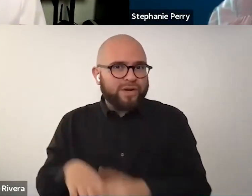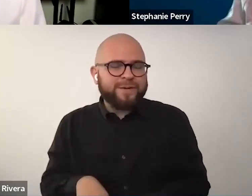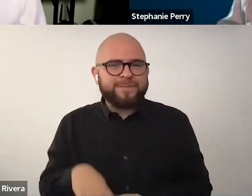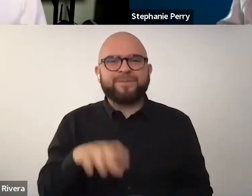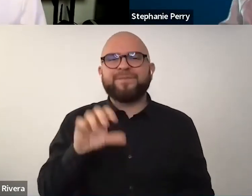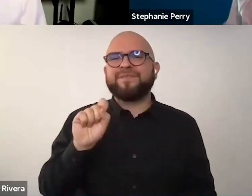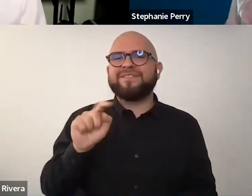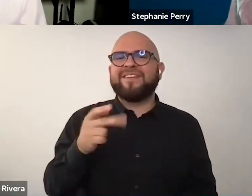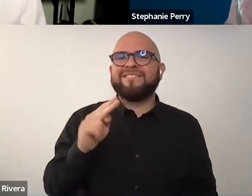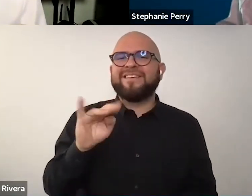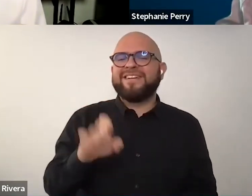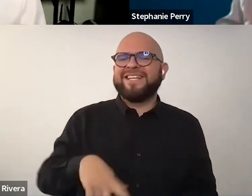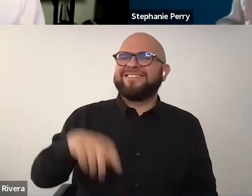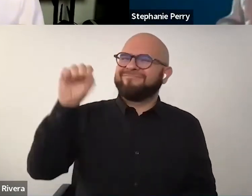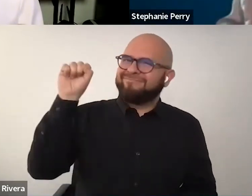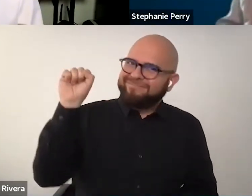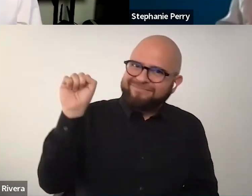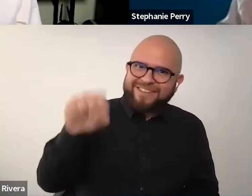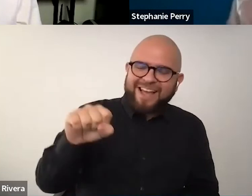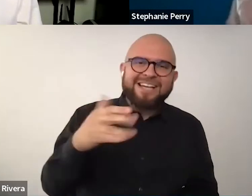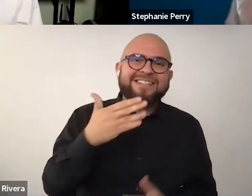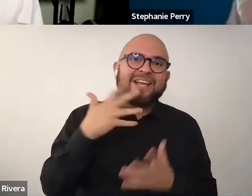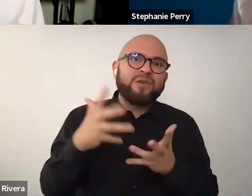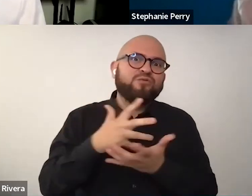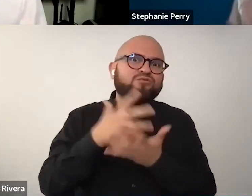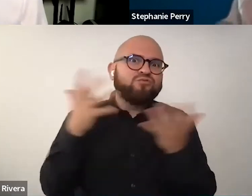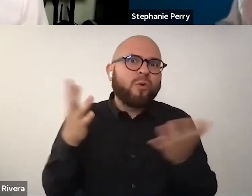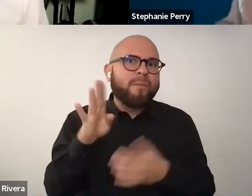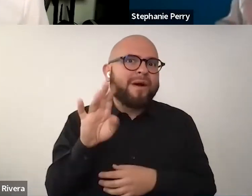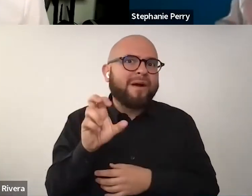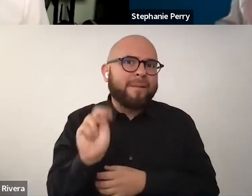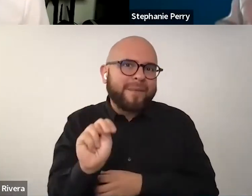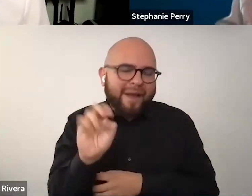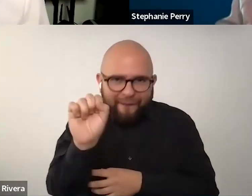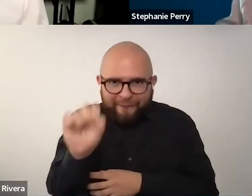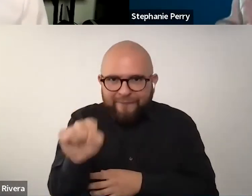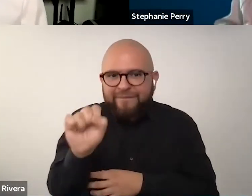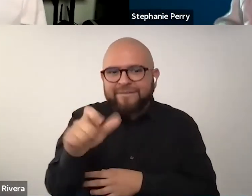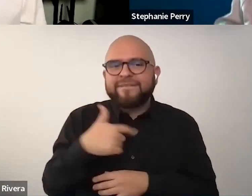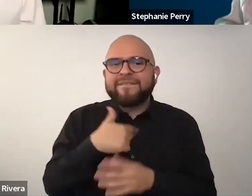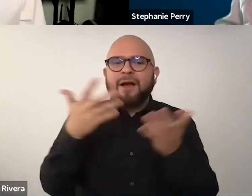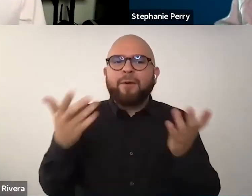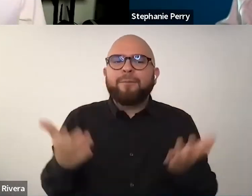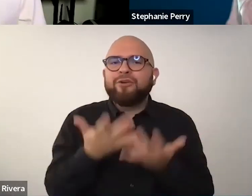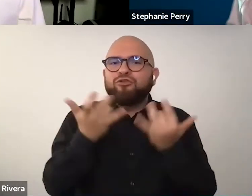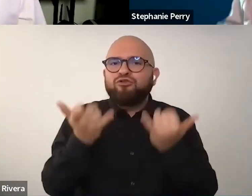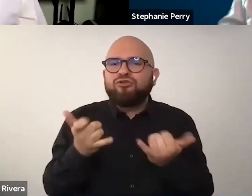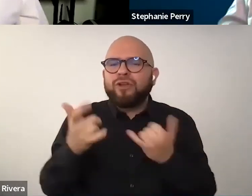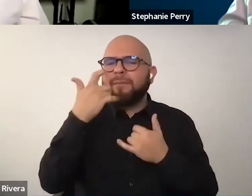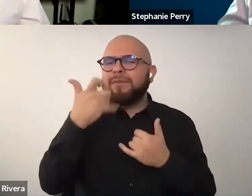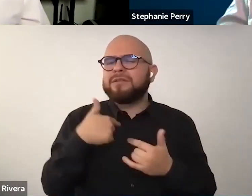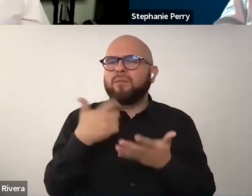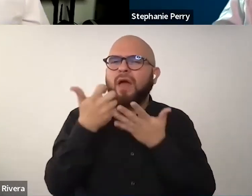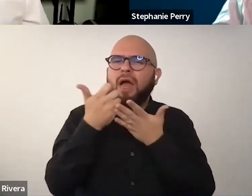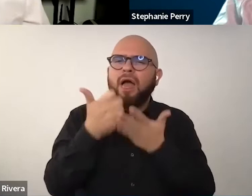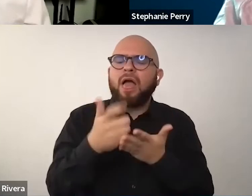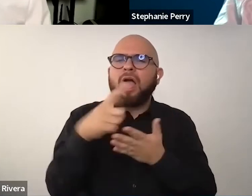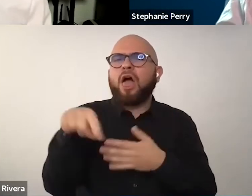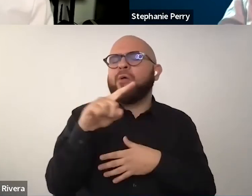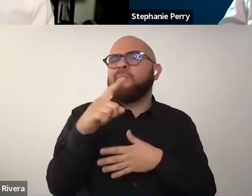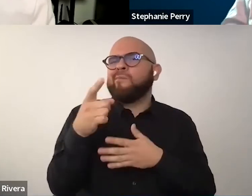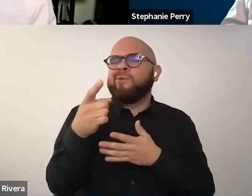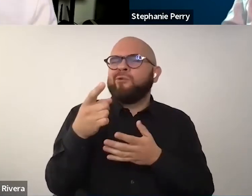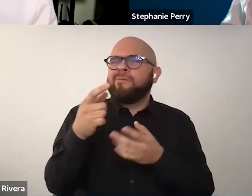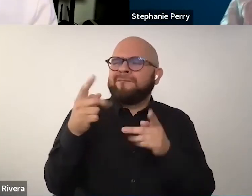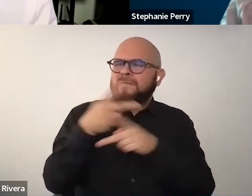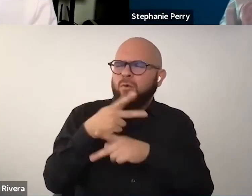Absolutely. Thank you so much, Ben. And so, yes, I'm here today to take you through getting paid as a background actor